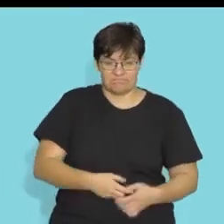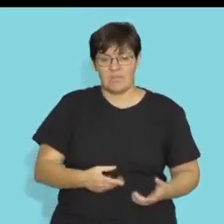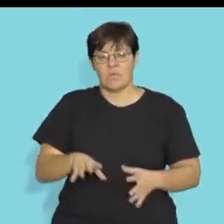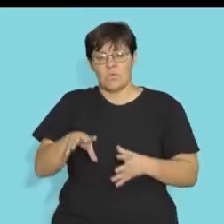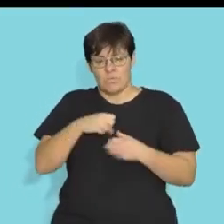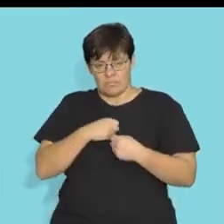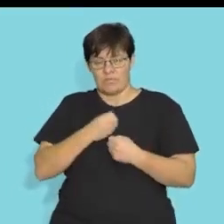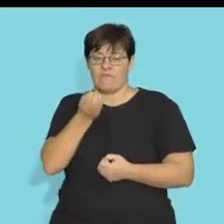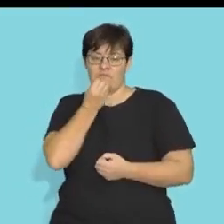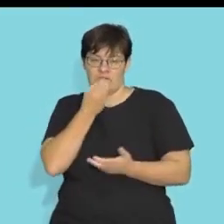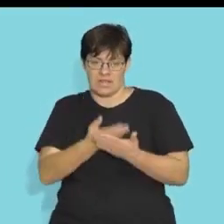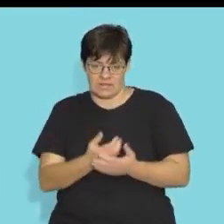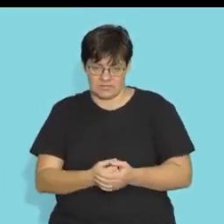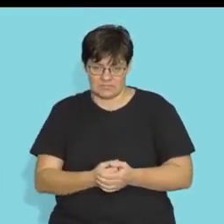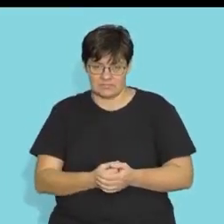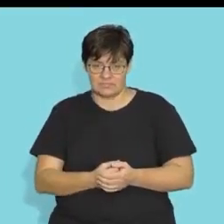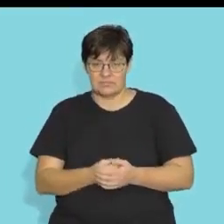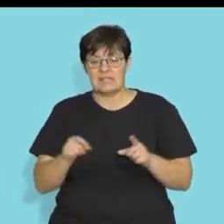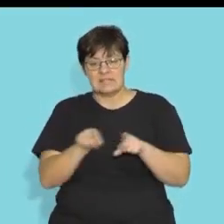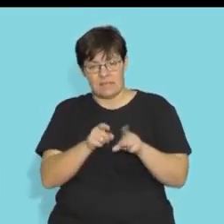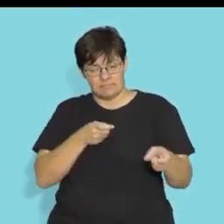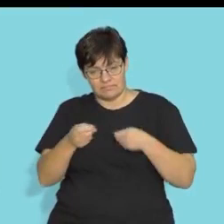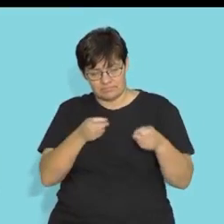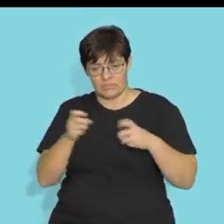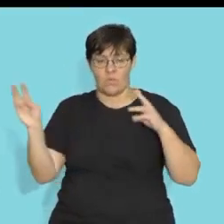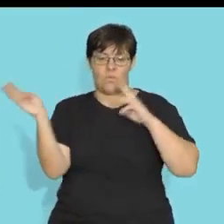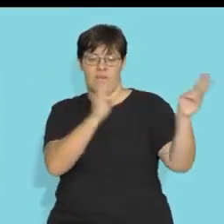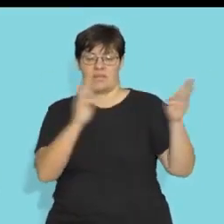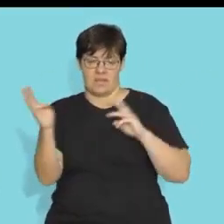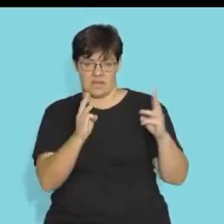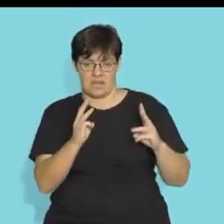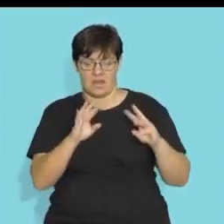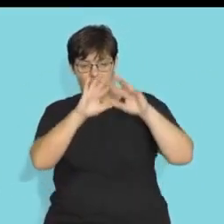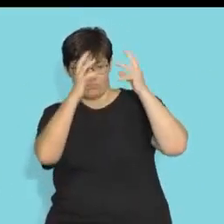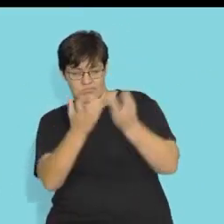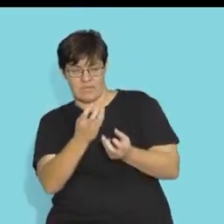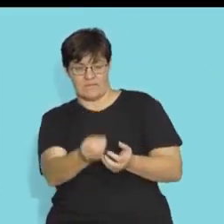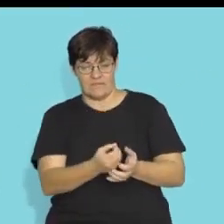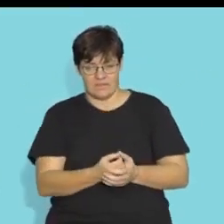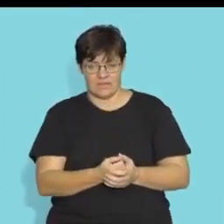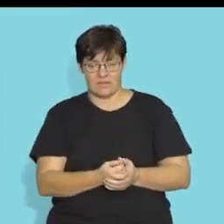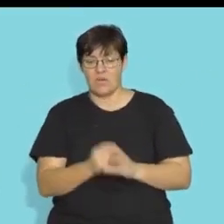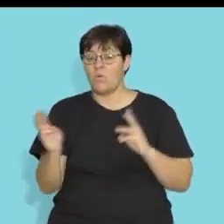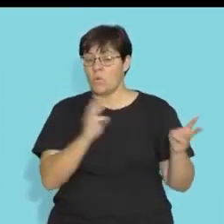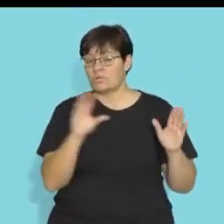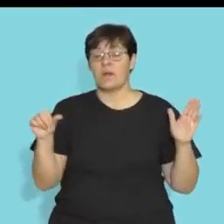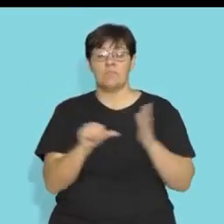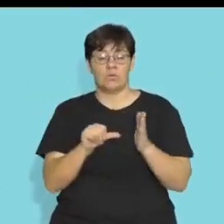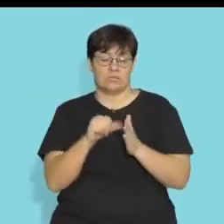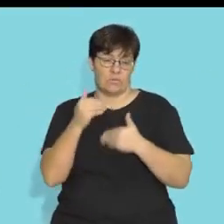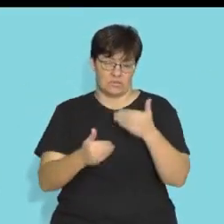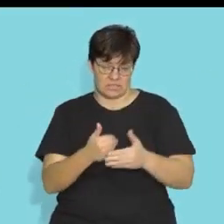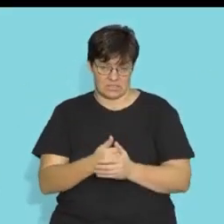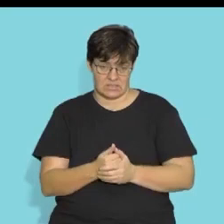like digestion and the absorption of nutrients. It also regulates the weather patterns on our planet. Water forms